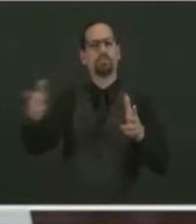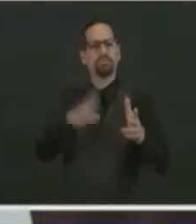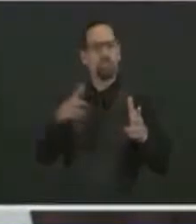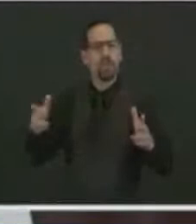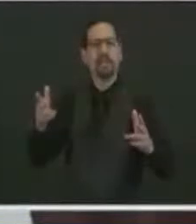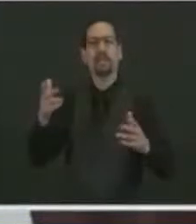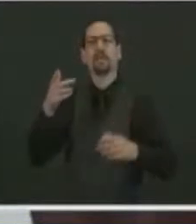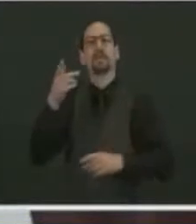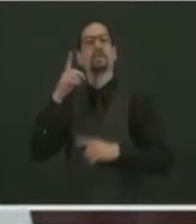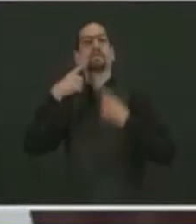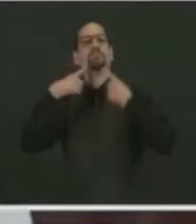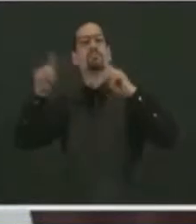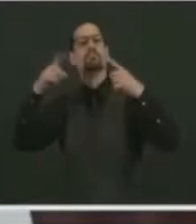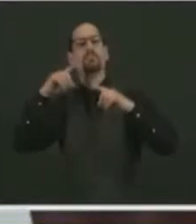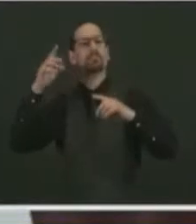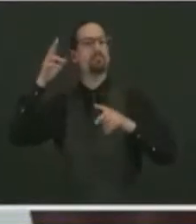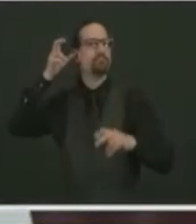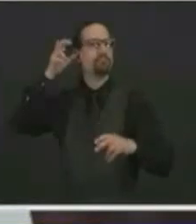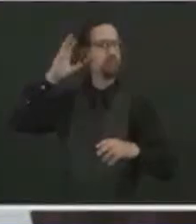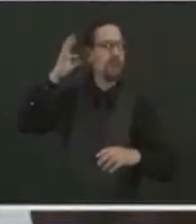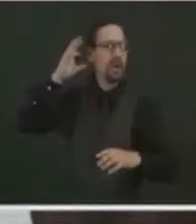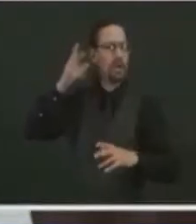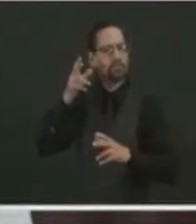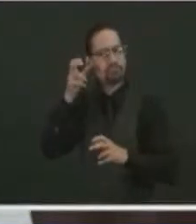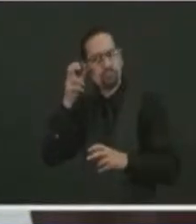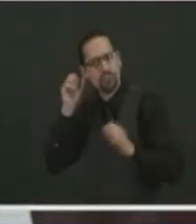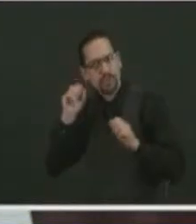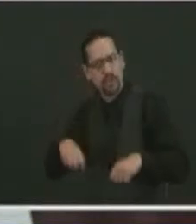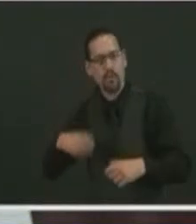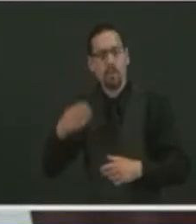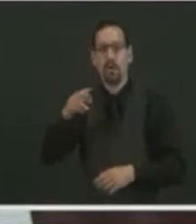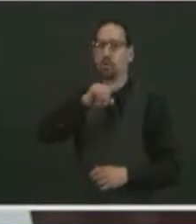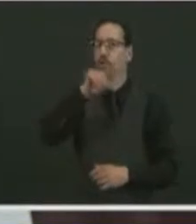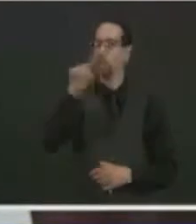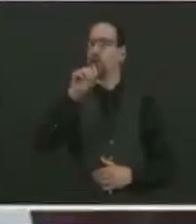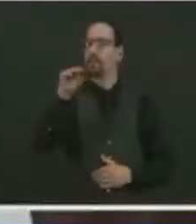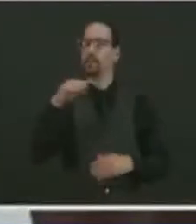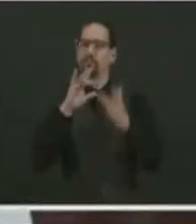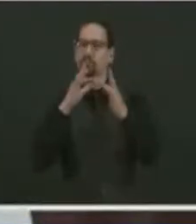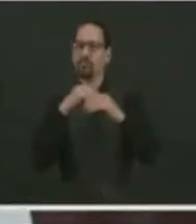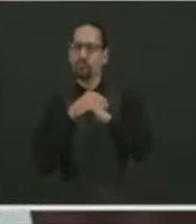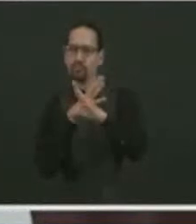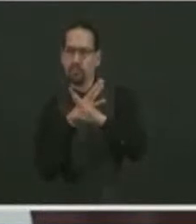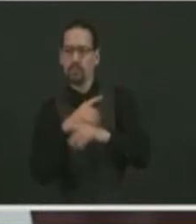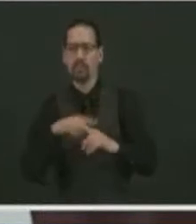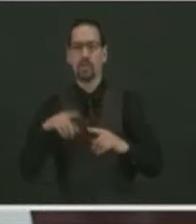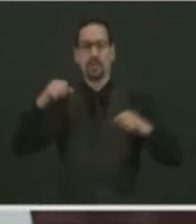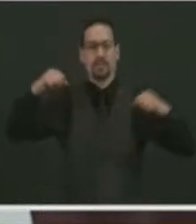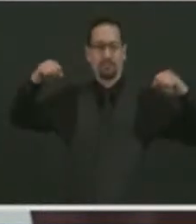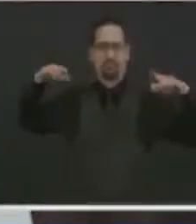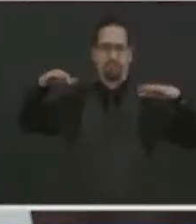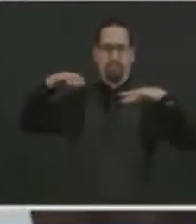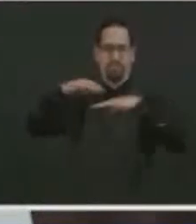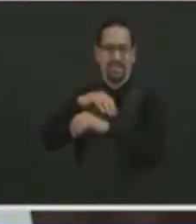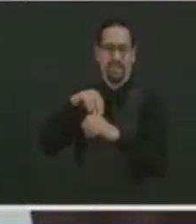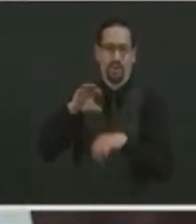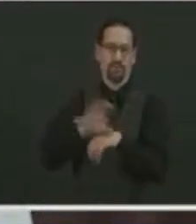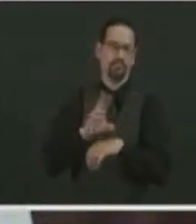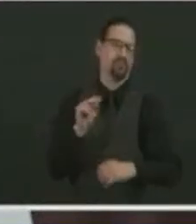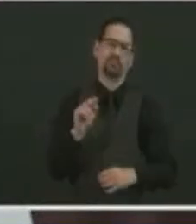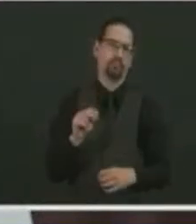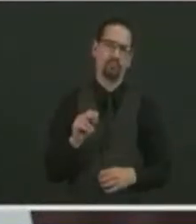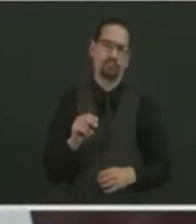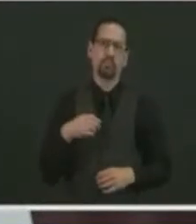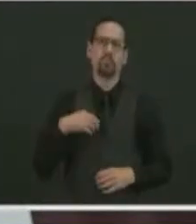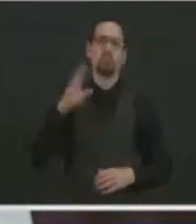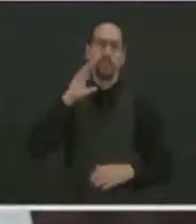And again, this weekend, there'll be many places of worship that will have